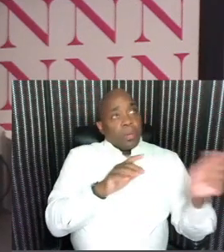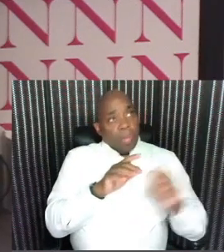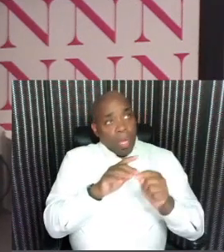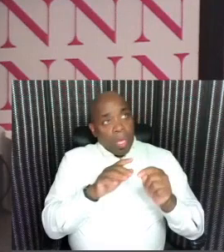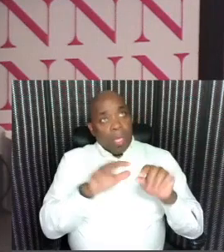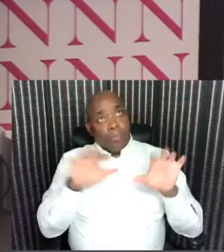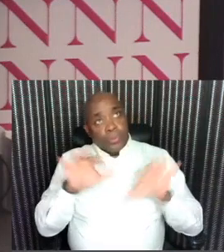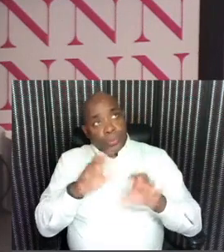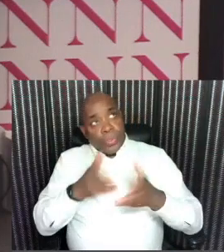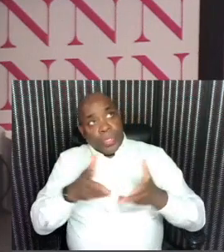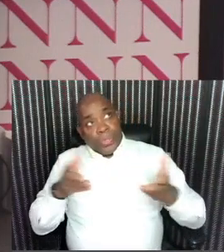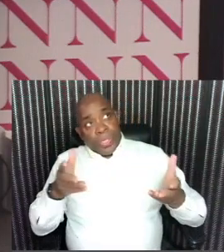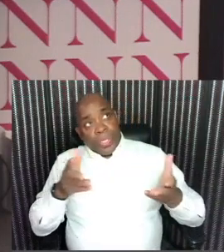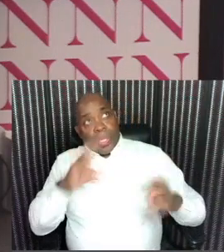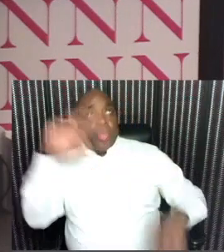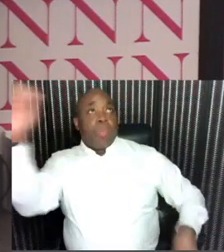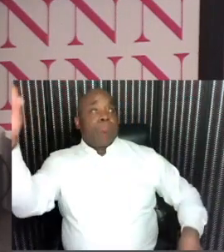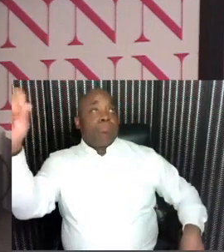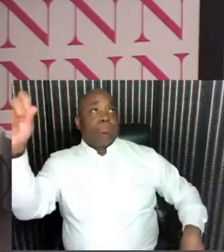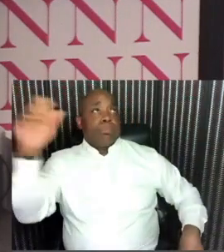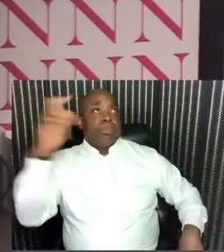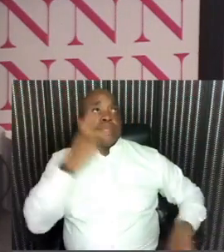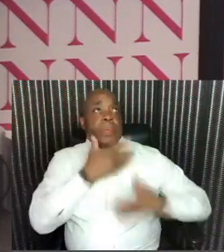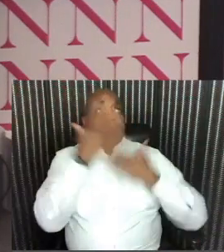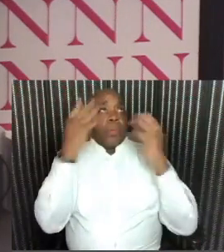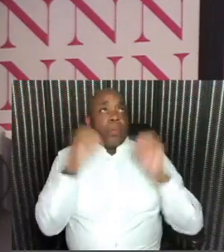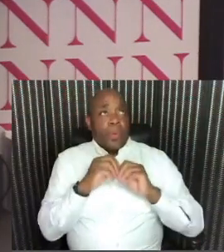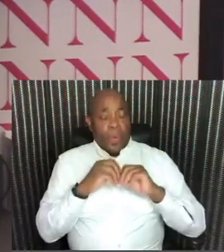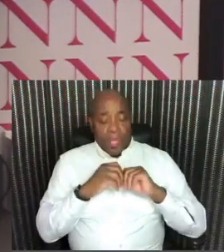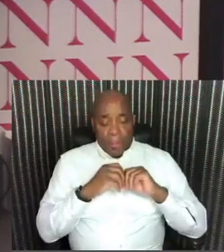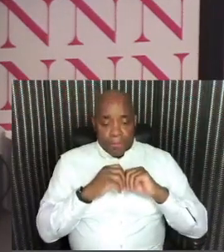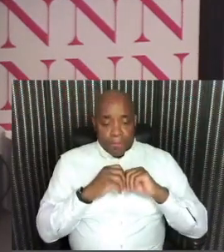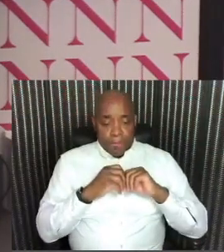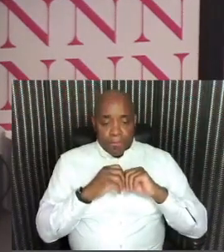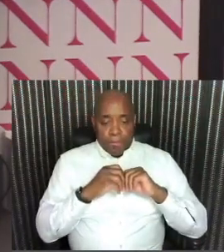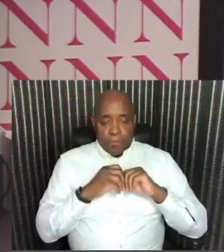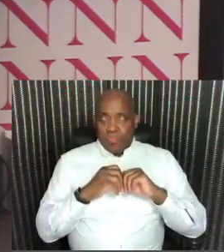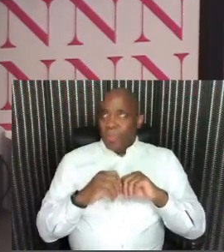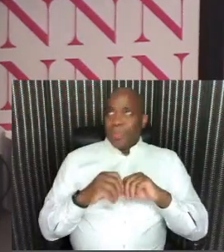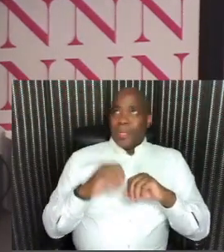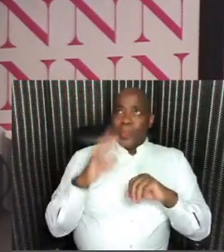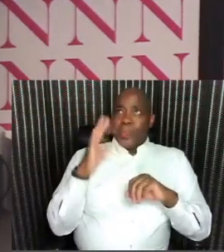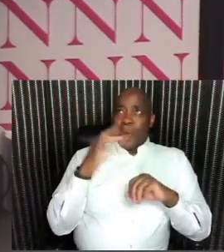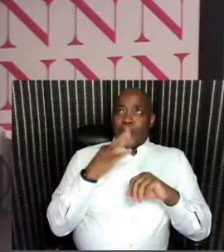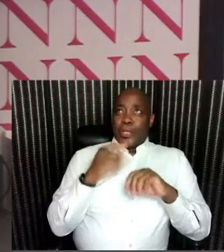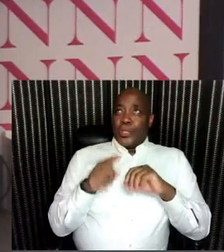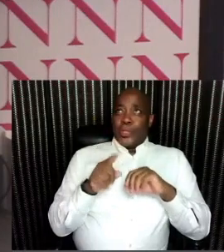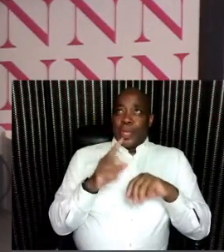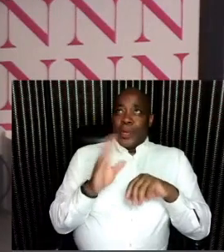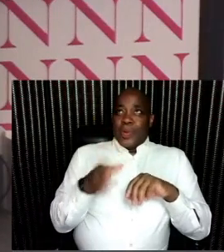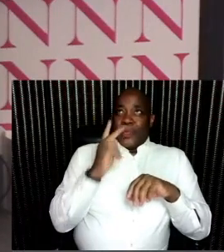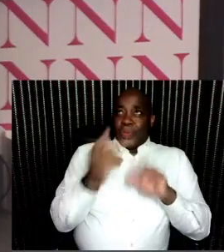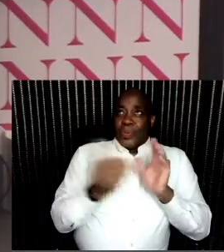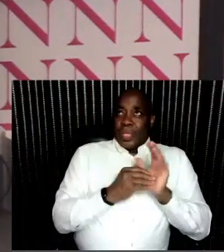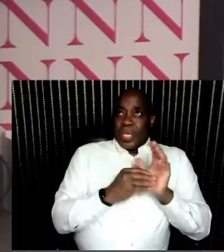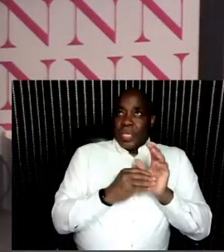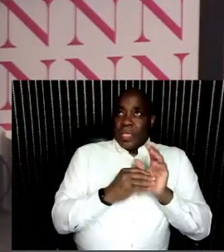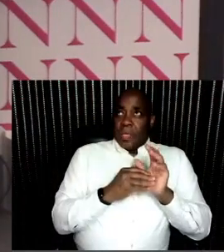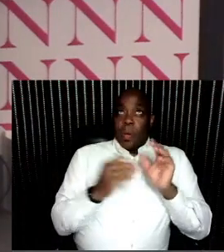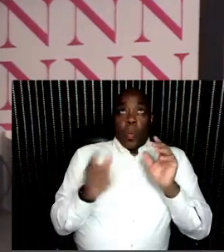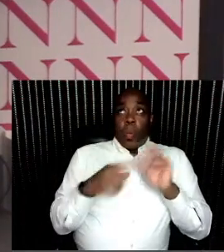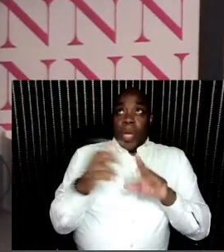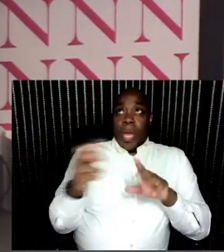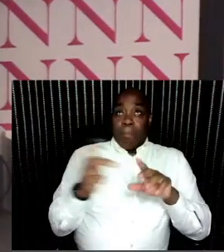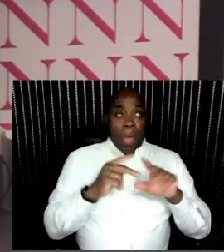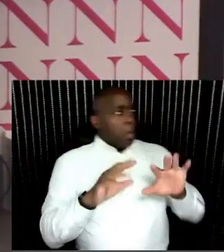him again. Because like that was like, oh, why should I talk to you? I'm never gonna see you again. And so when I come back, they're always like shocked at some level. Hey,